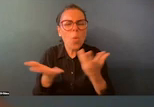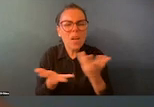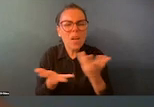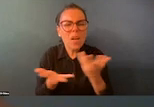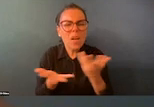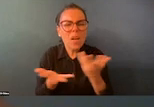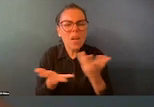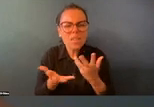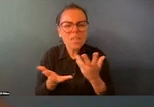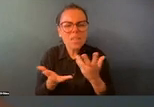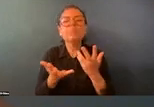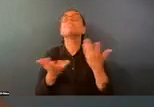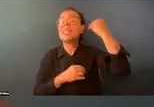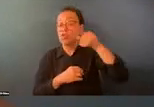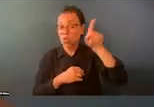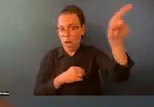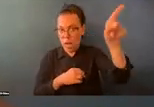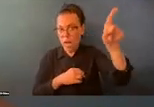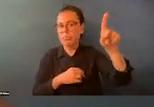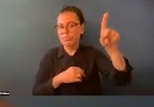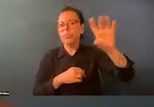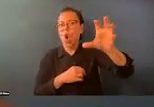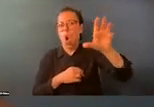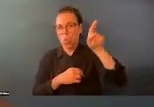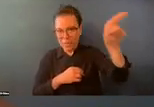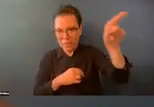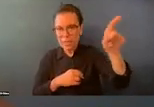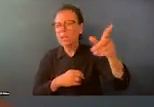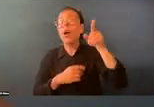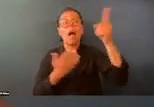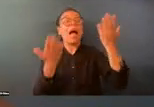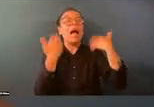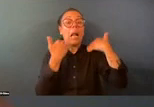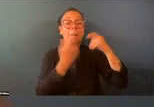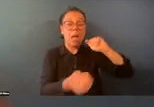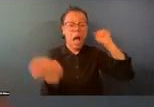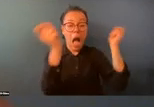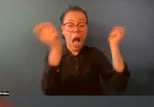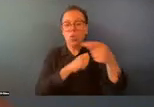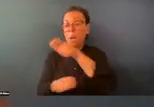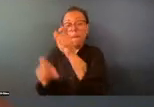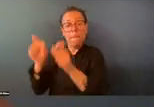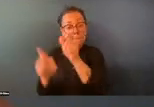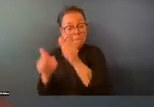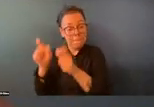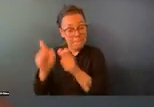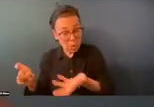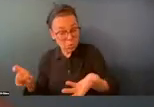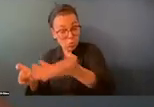income countries like Tajikistan, are disproportionately affected by climate change and in the greatest need of adaptation